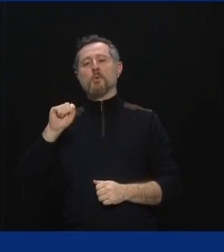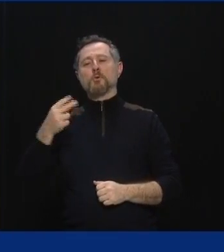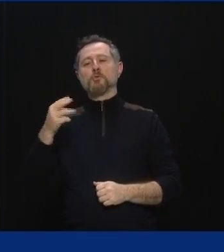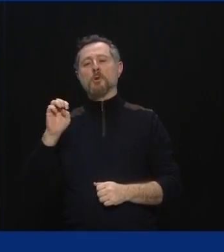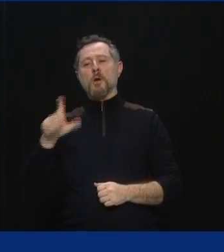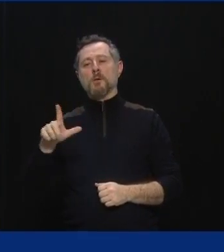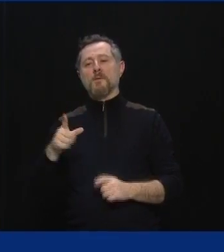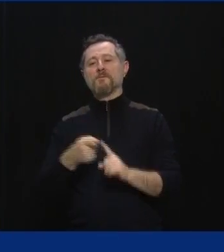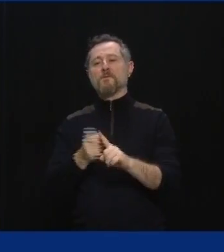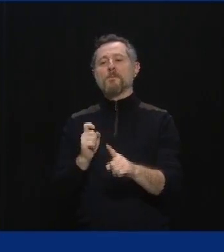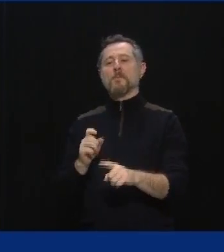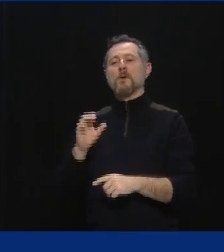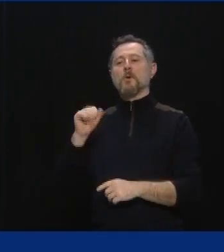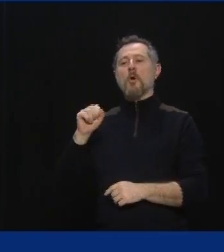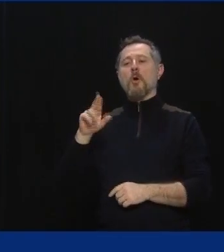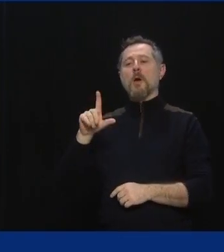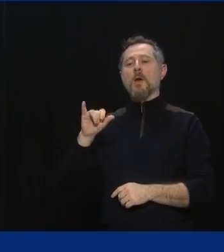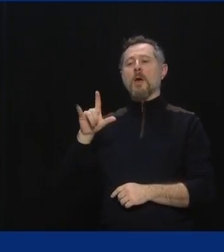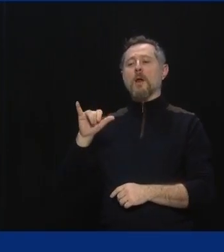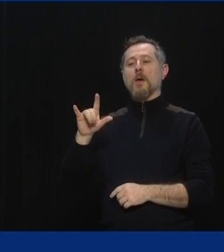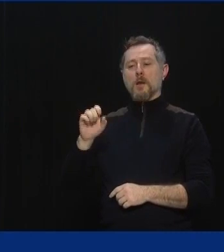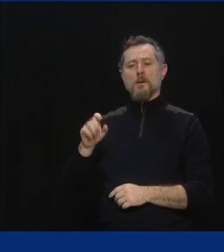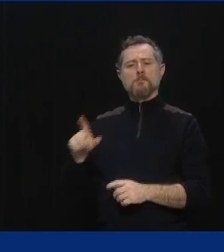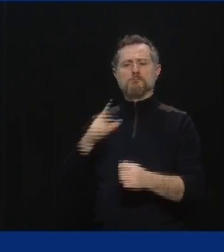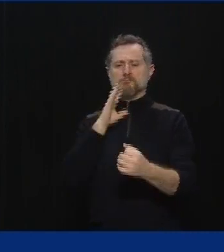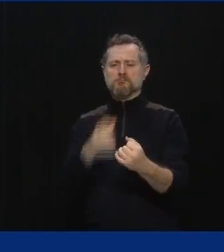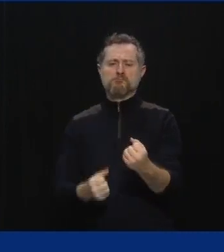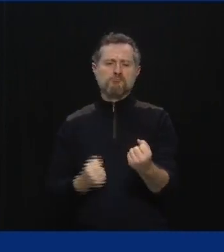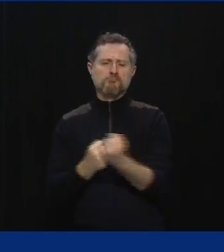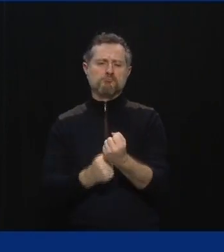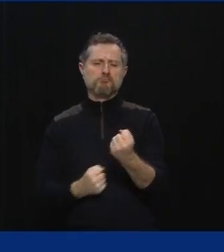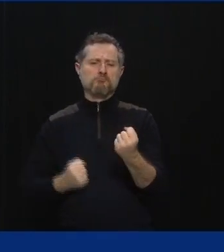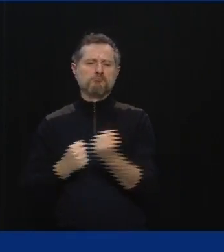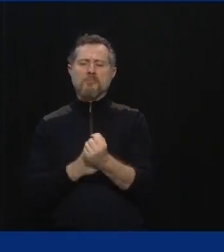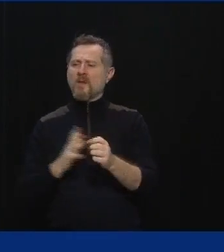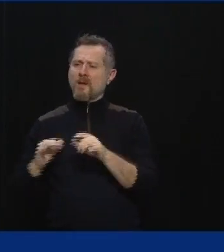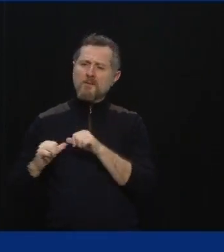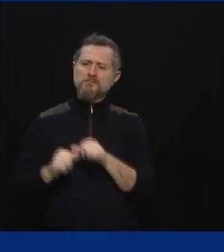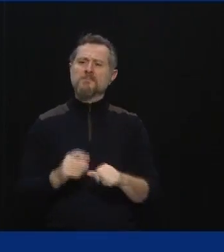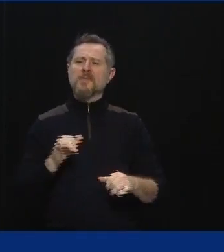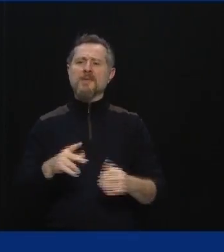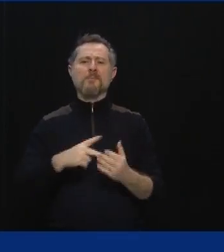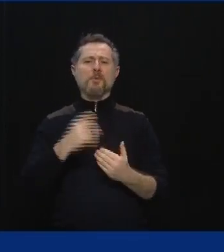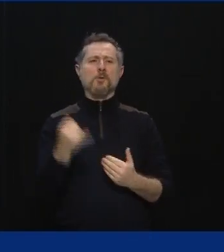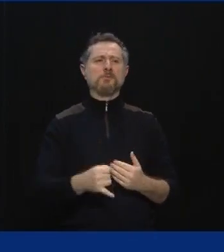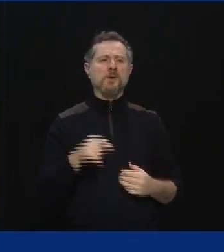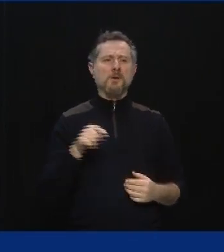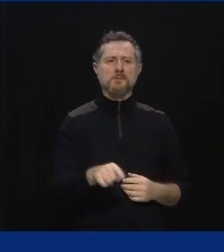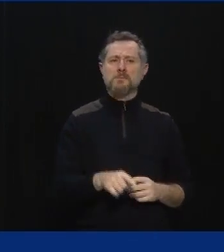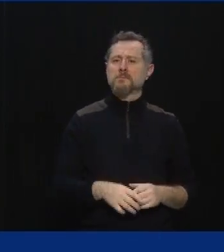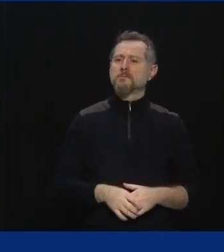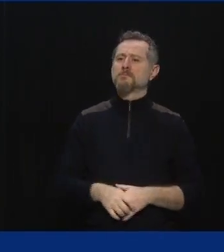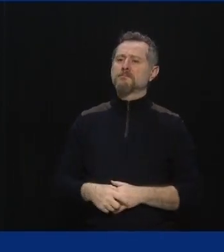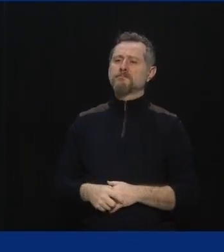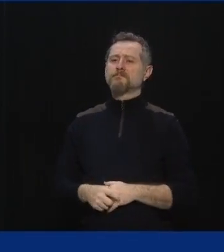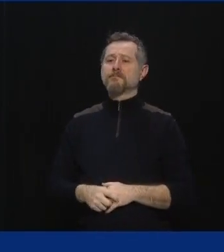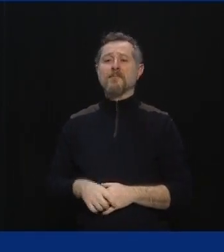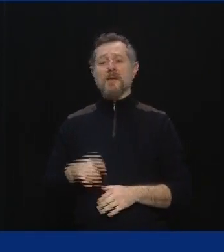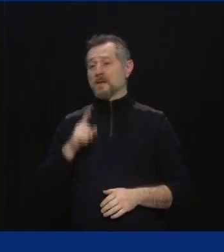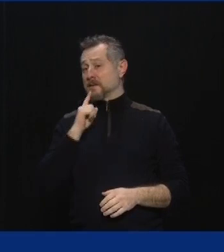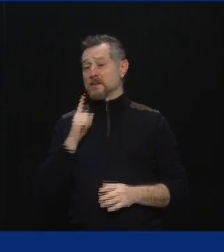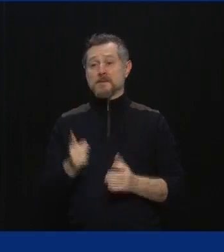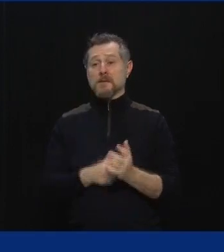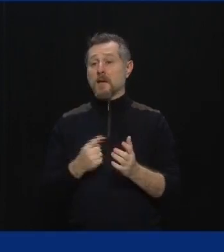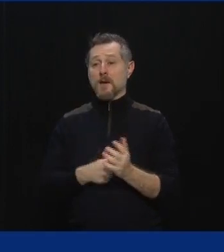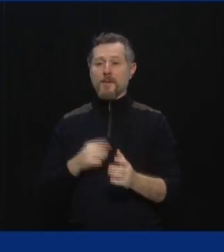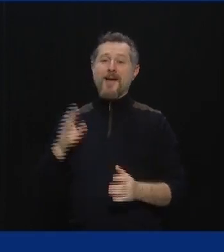has been just a tremendous advocate, tireless advocate for this project all along through its ups and downs.